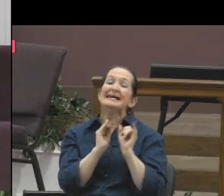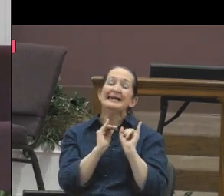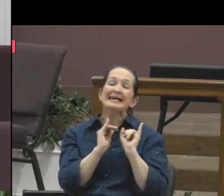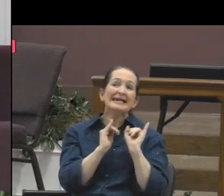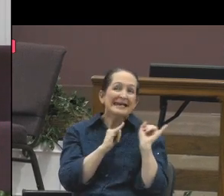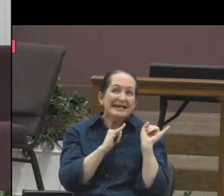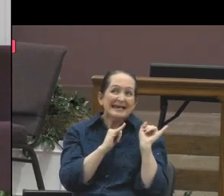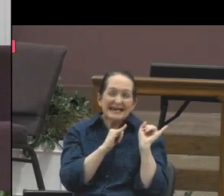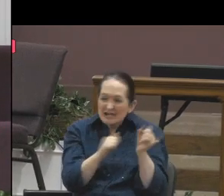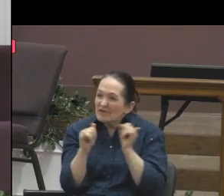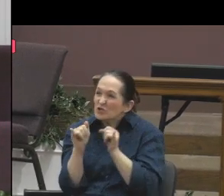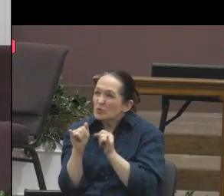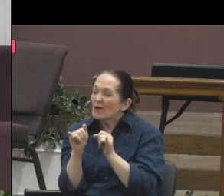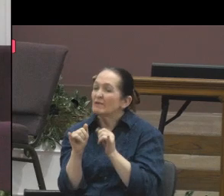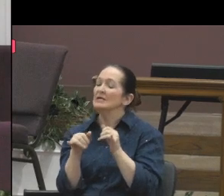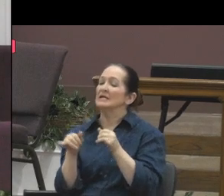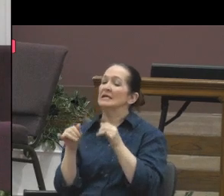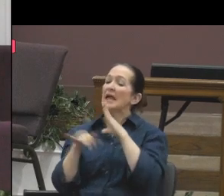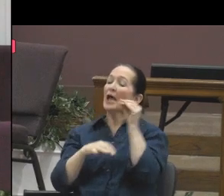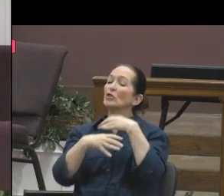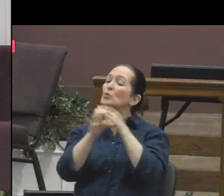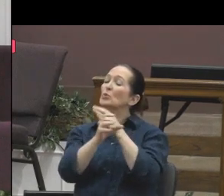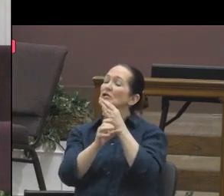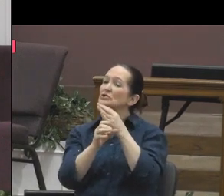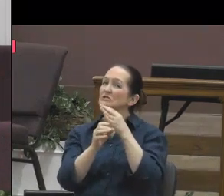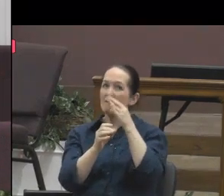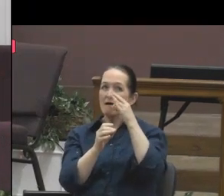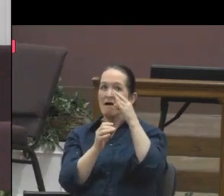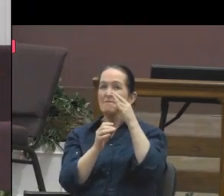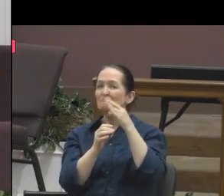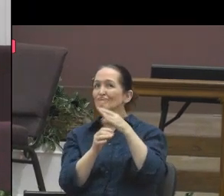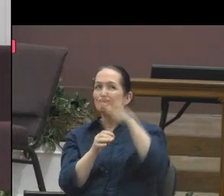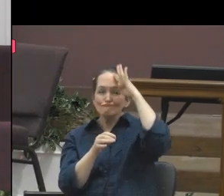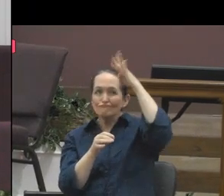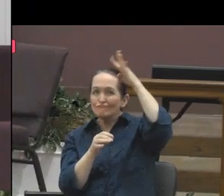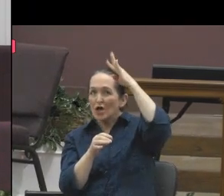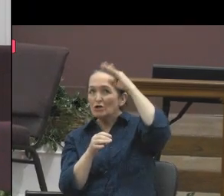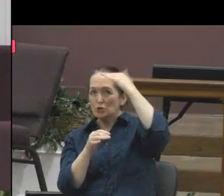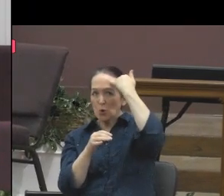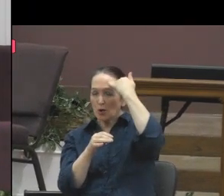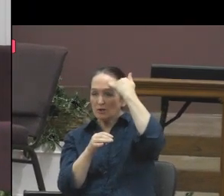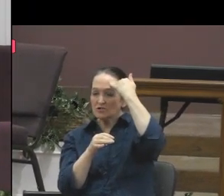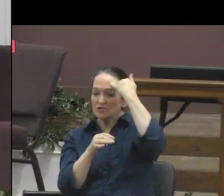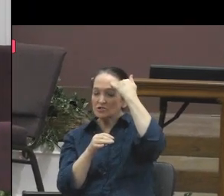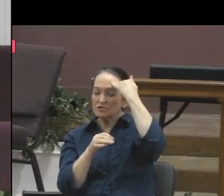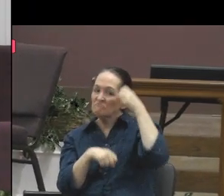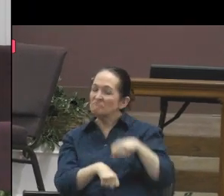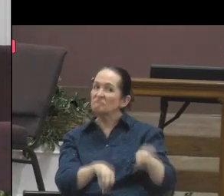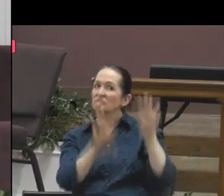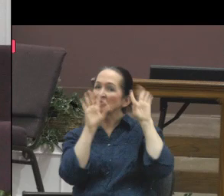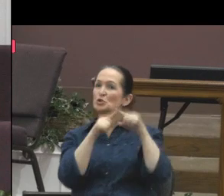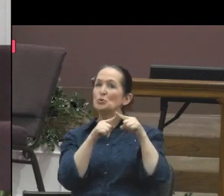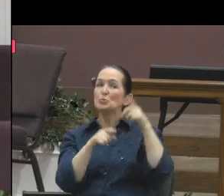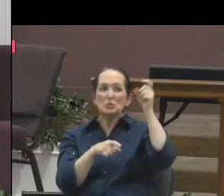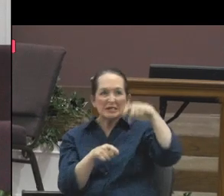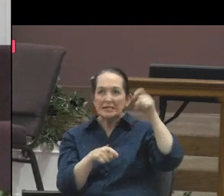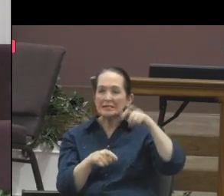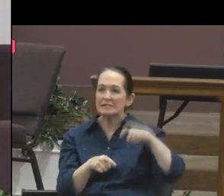of creation of knowledge gave way to the necessity